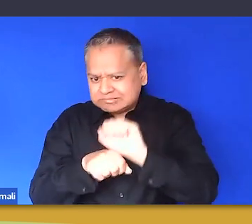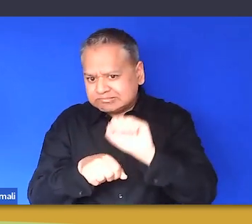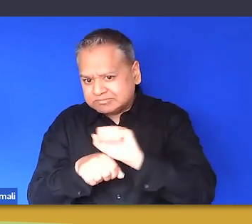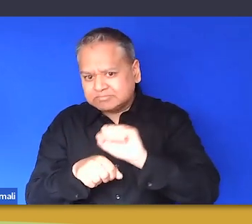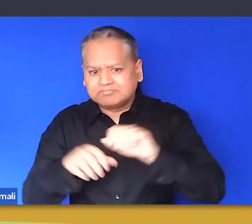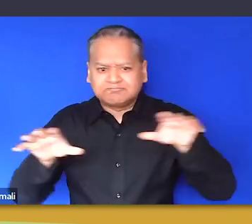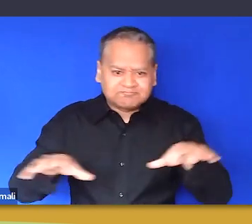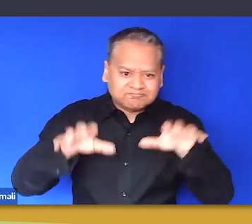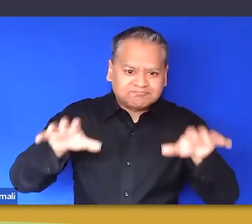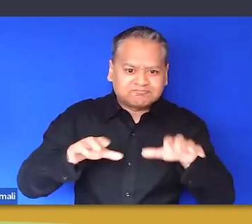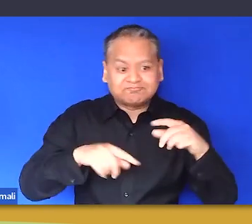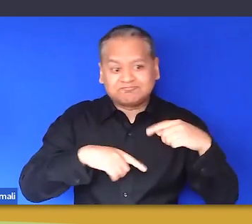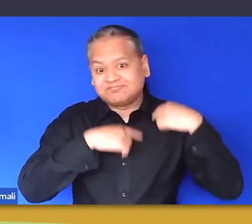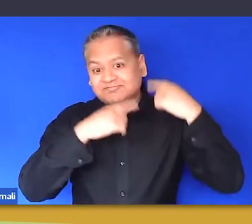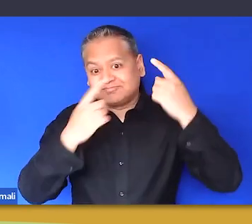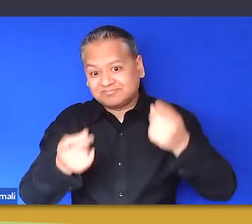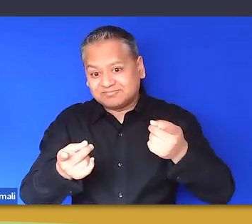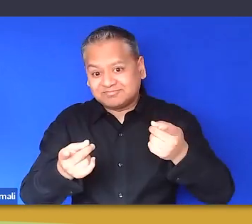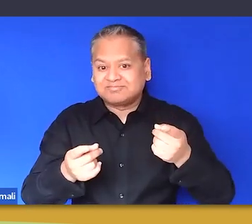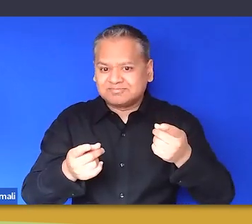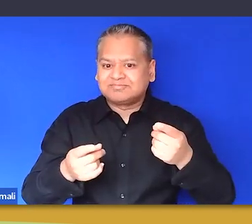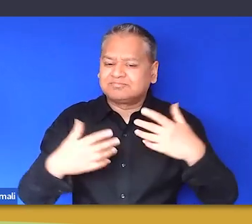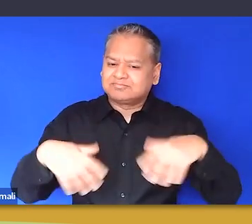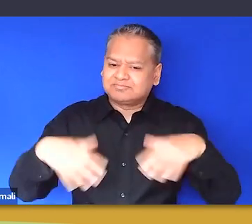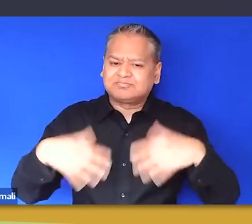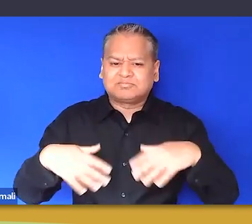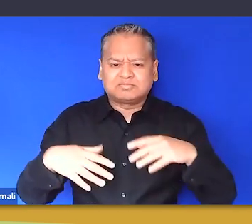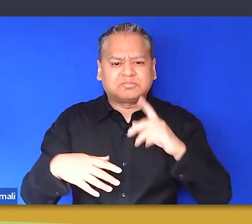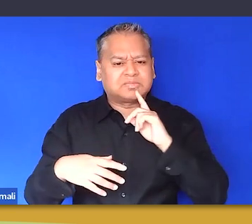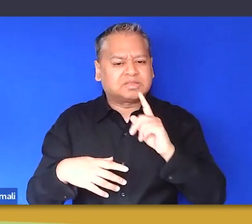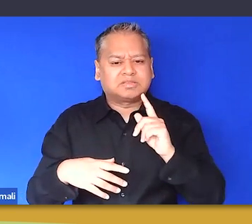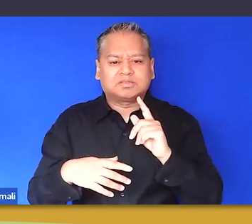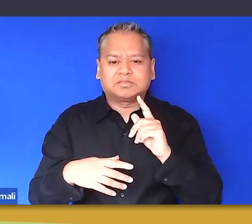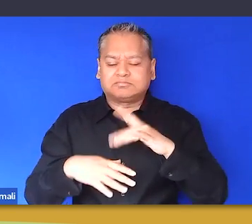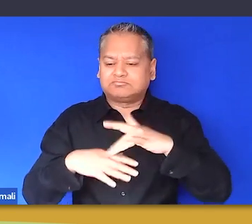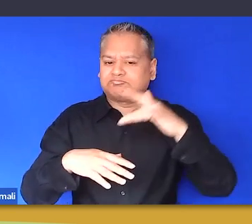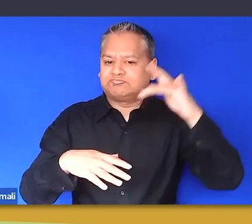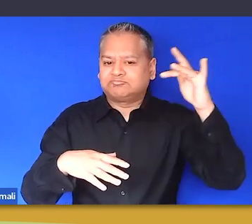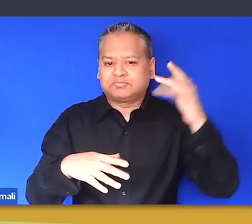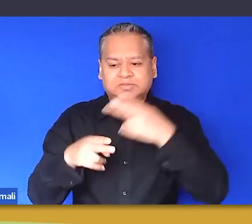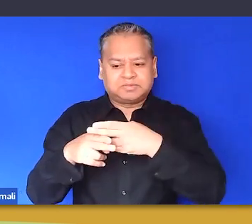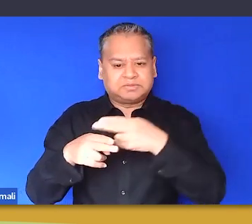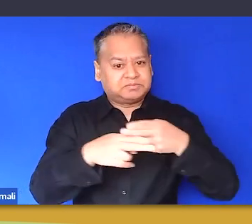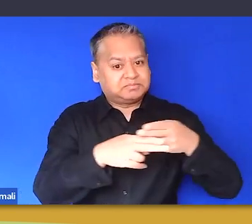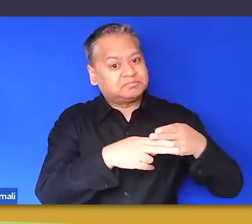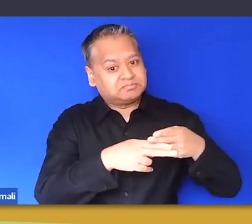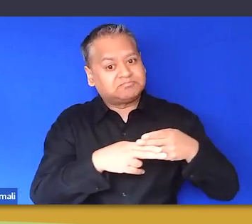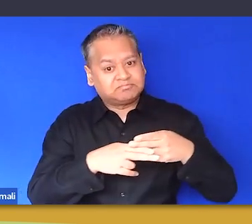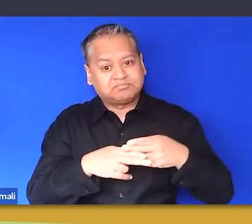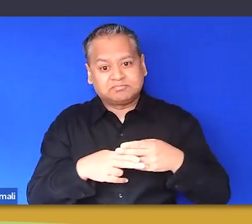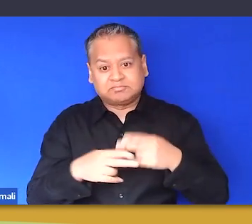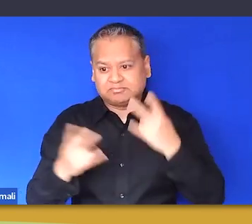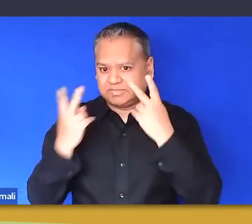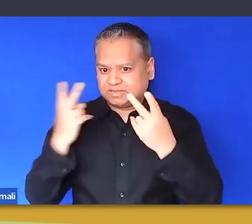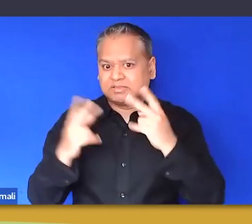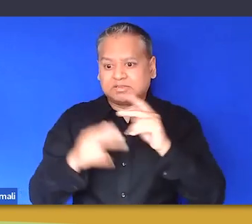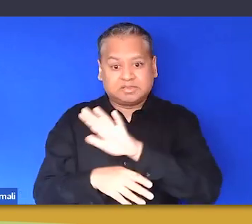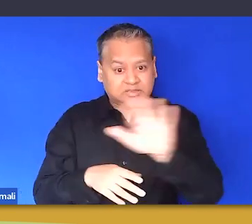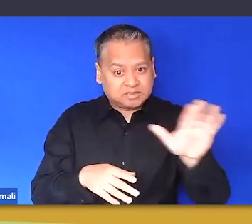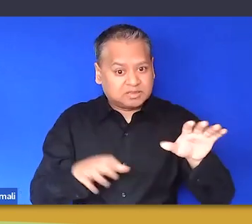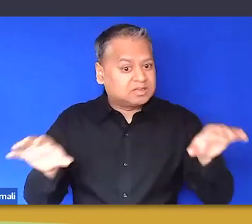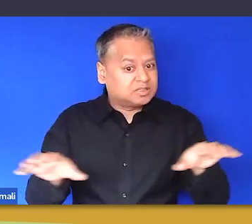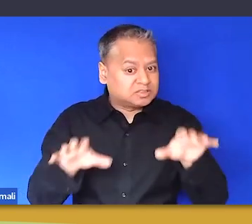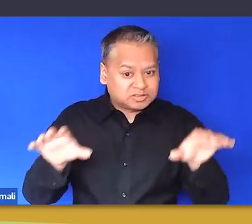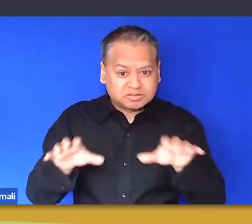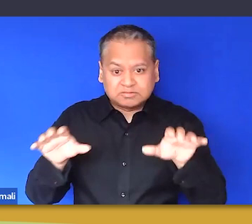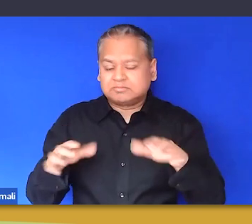community leaders, they exemplify the best of British Columbia. Through their actions, we see what it means to build a